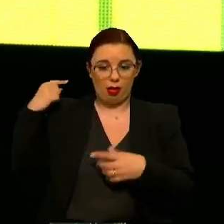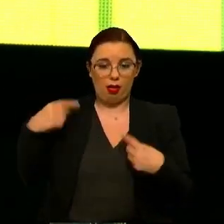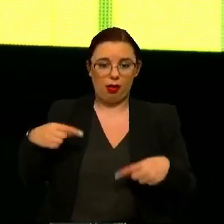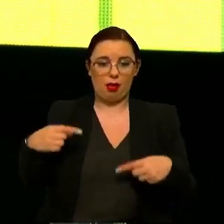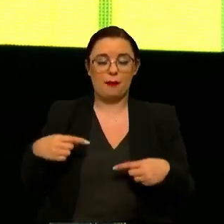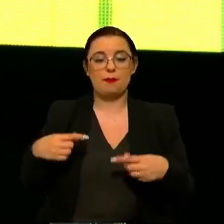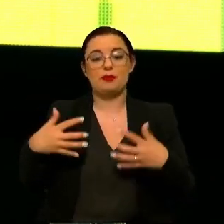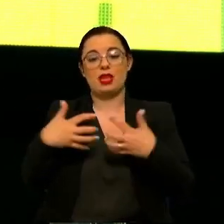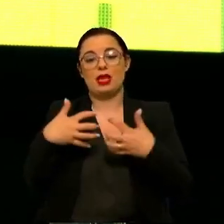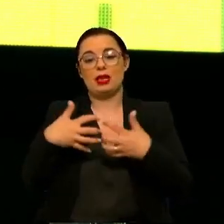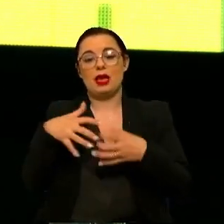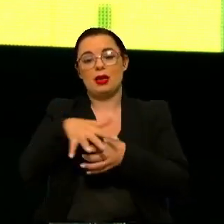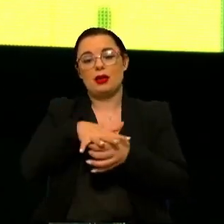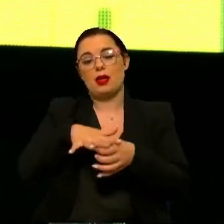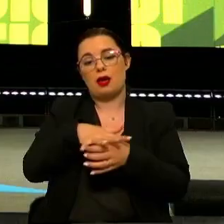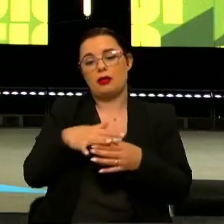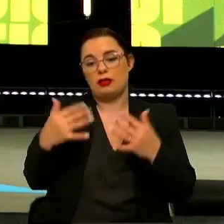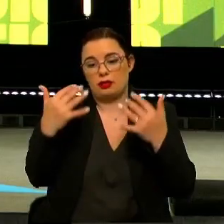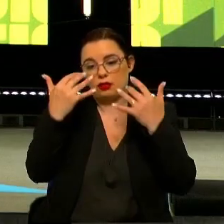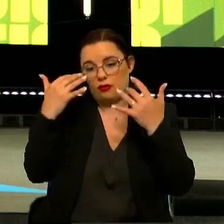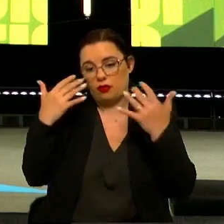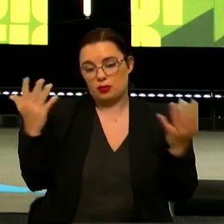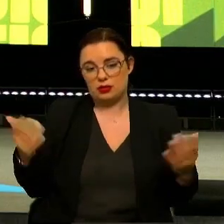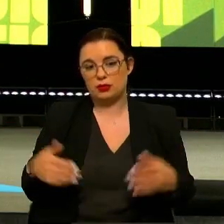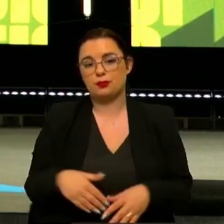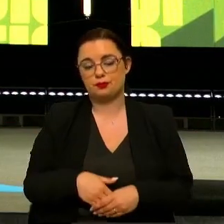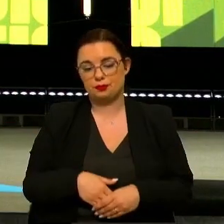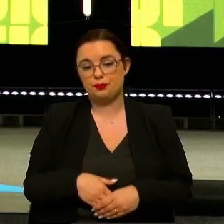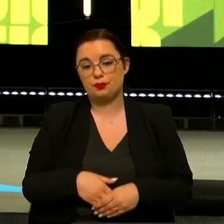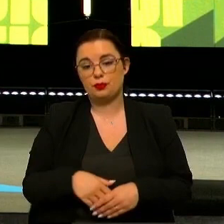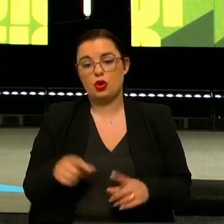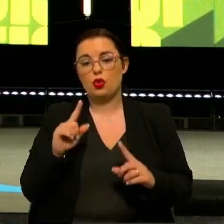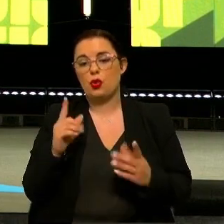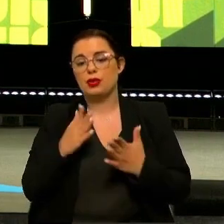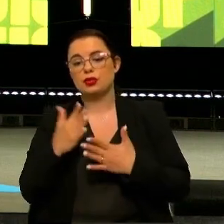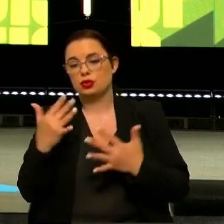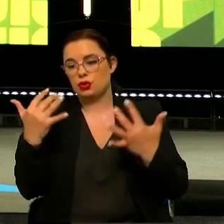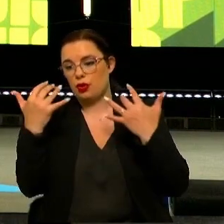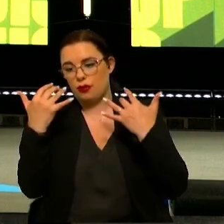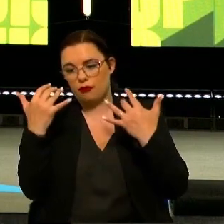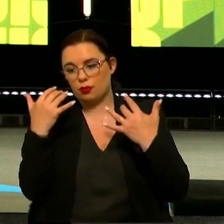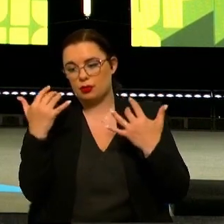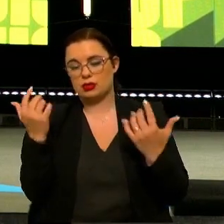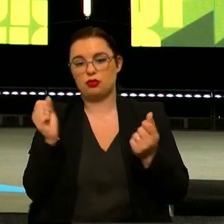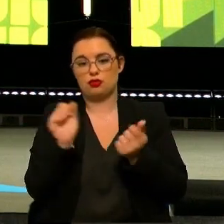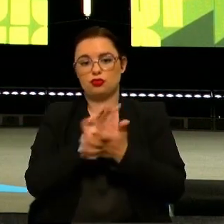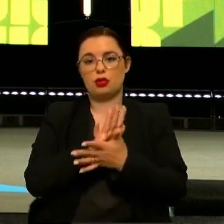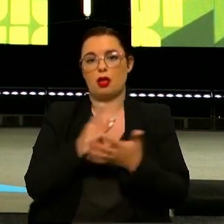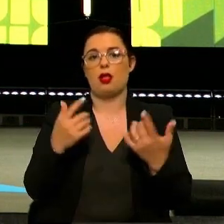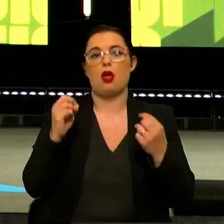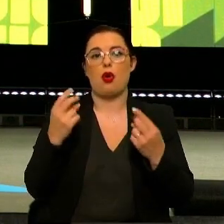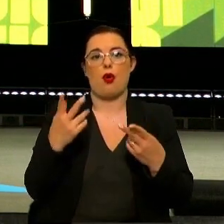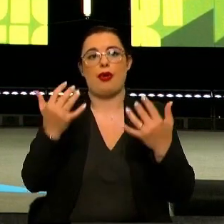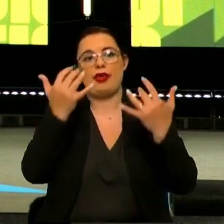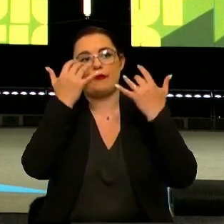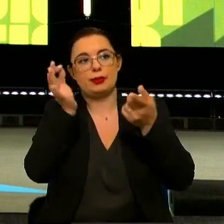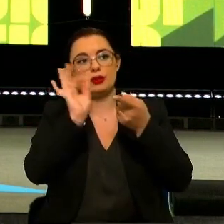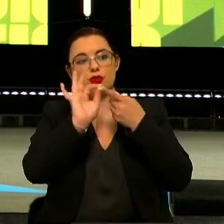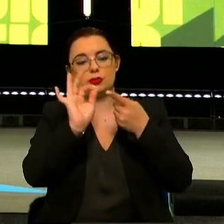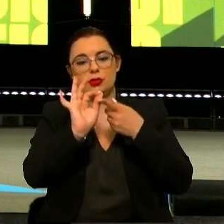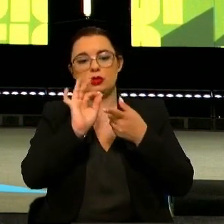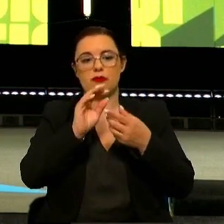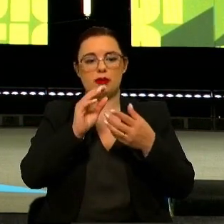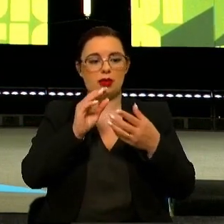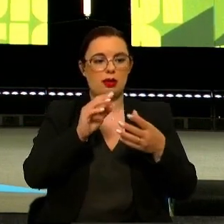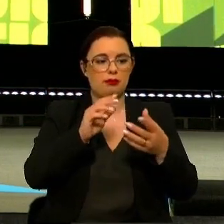it, and that's in the domain of information. Not only the news,